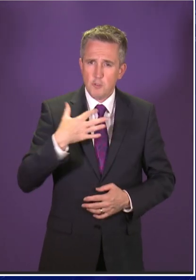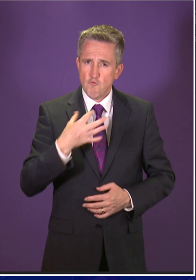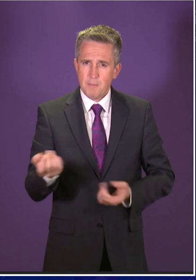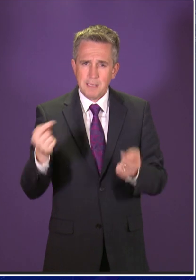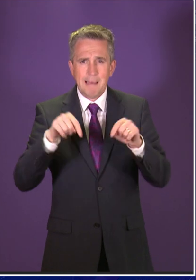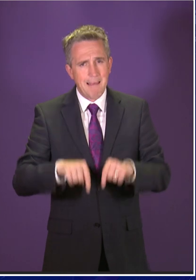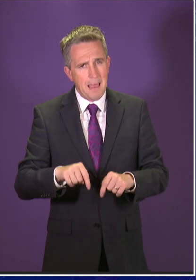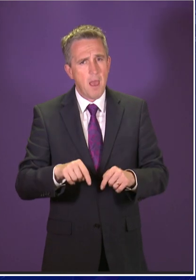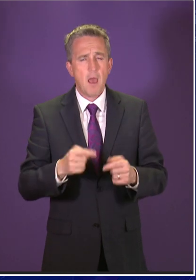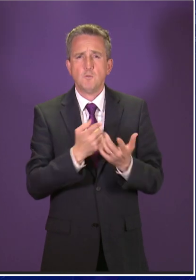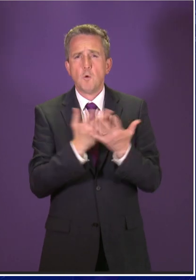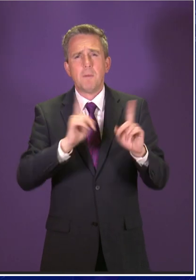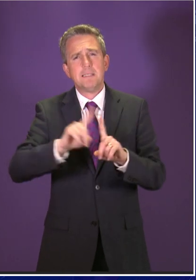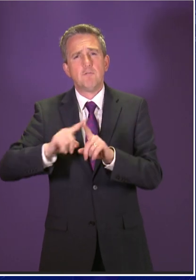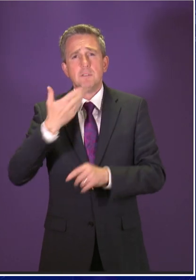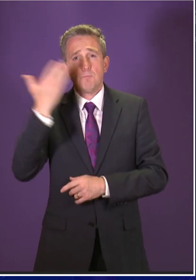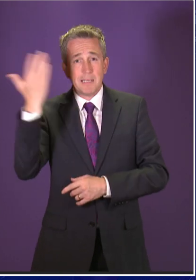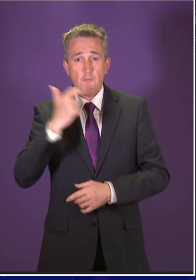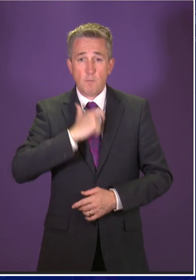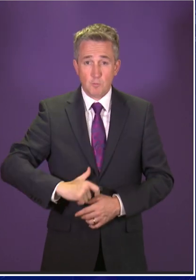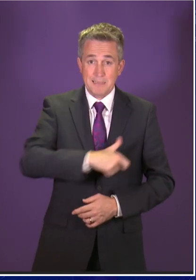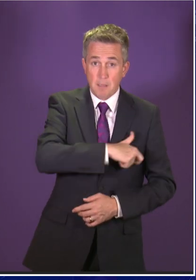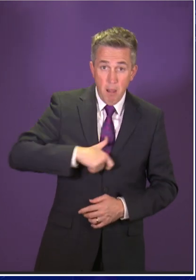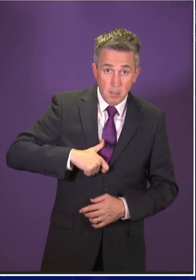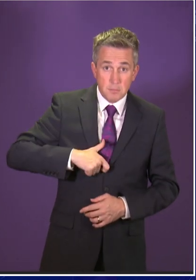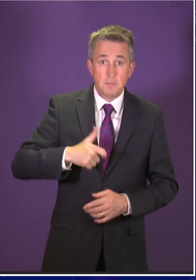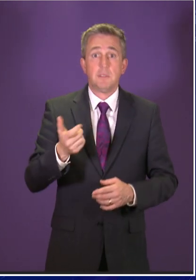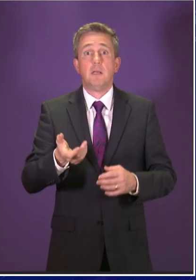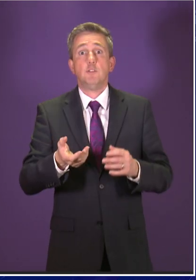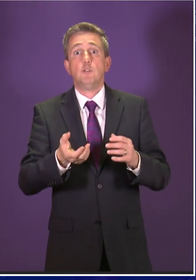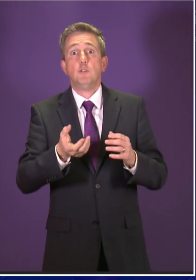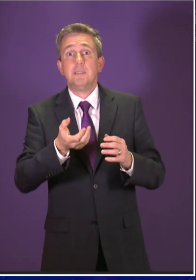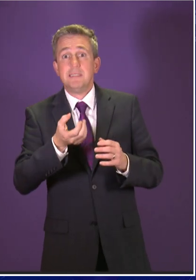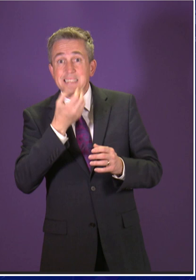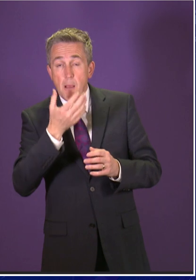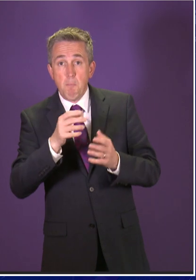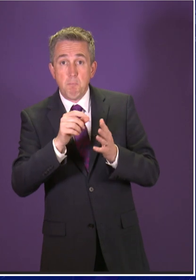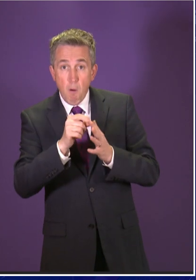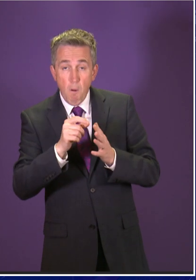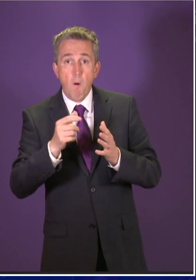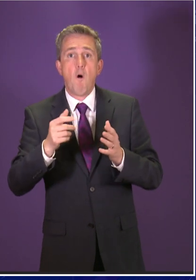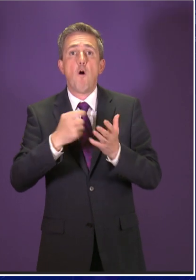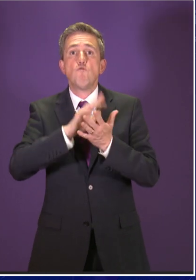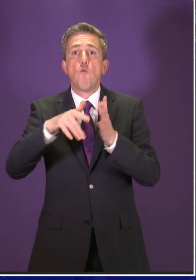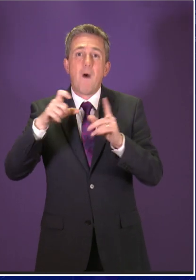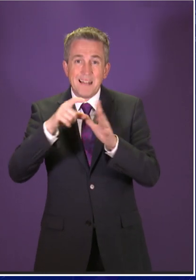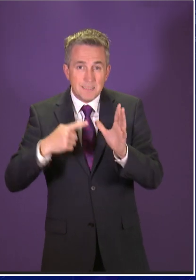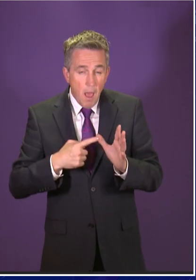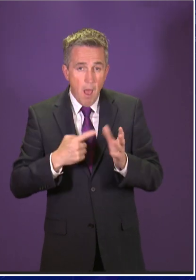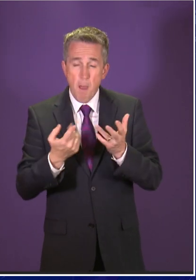delegates and speakers this year, from Switzerland to Singapore, via the USA, Palestine, Rwanda, and many